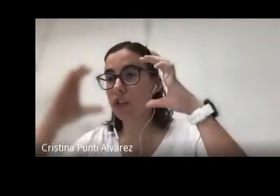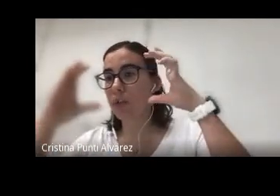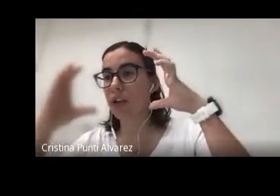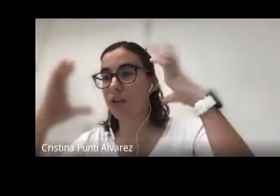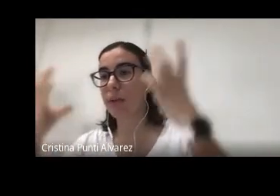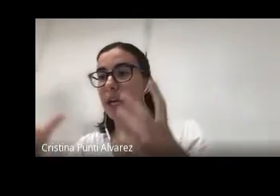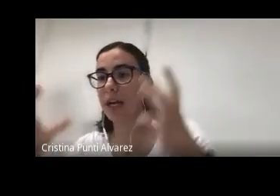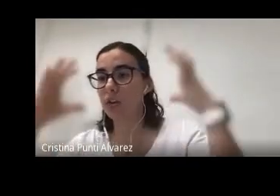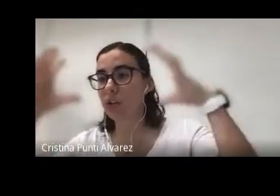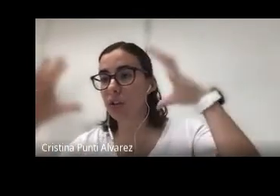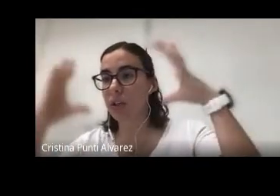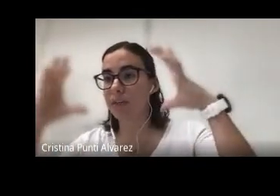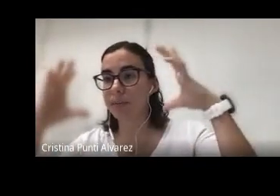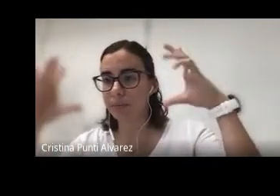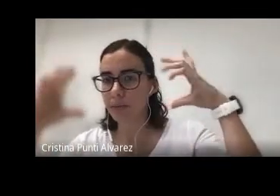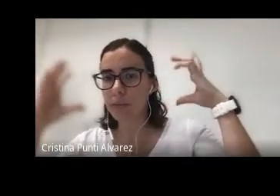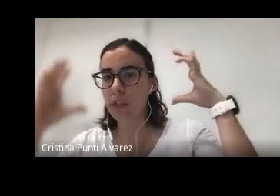have some kind of VR or